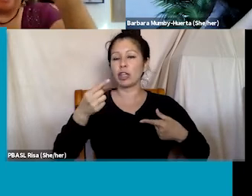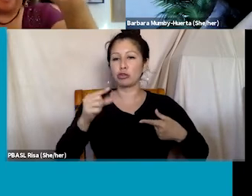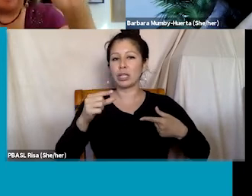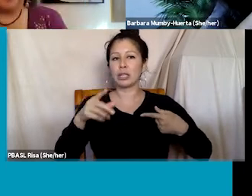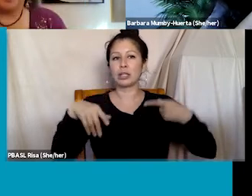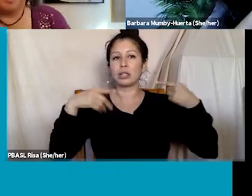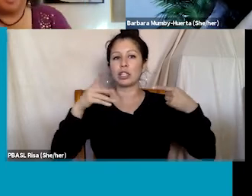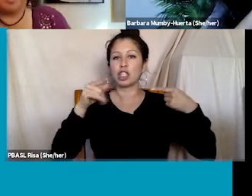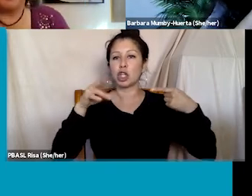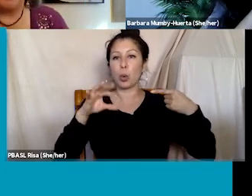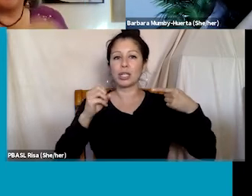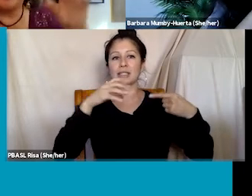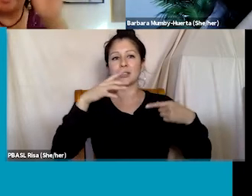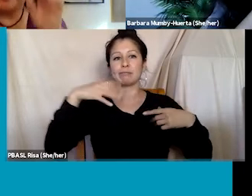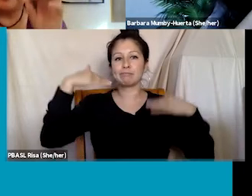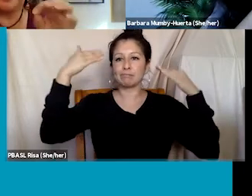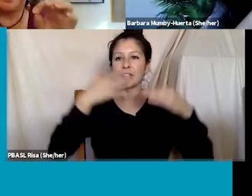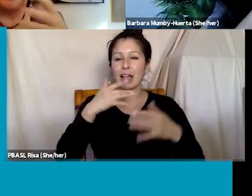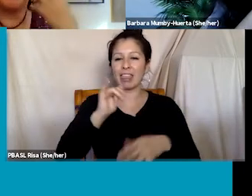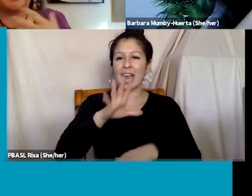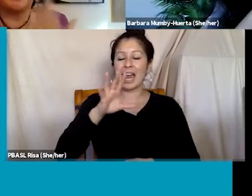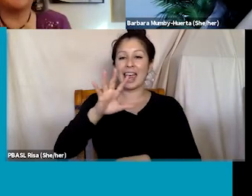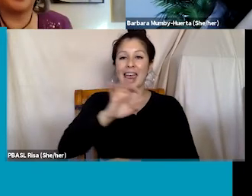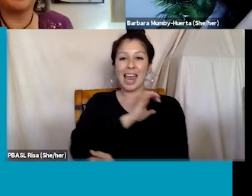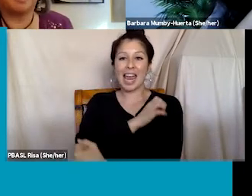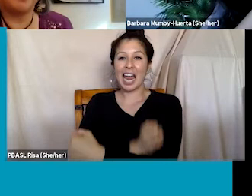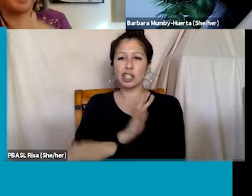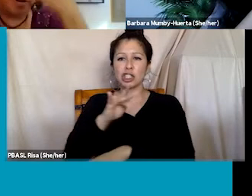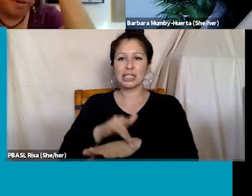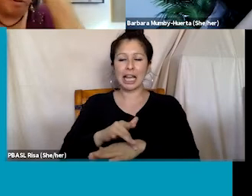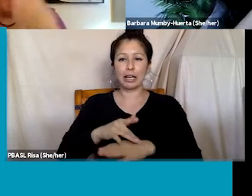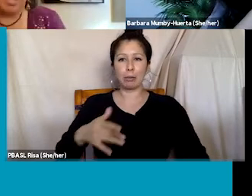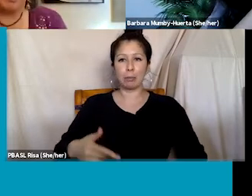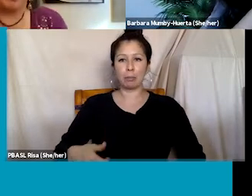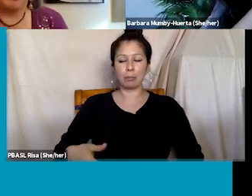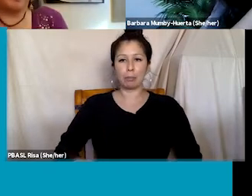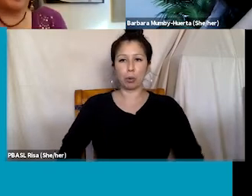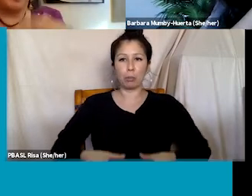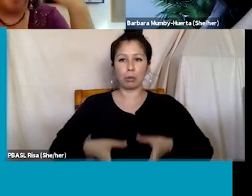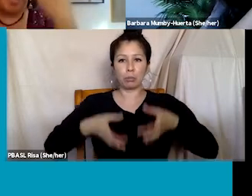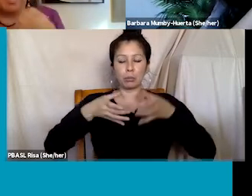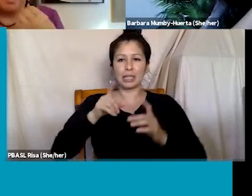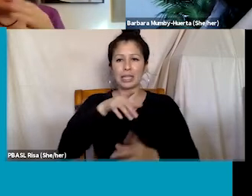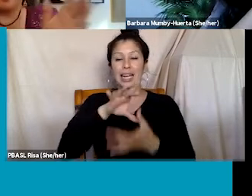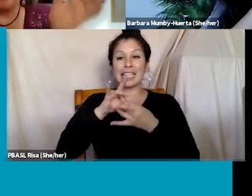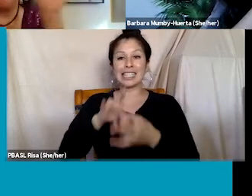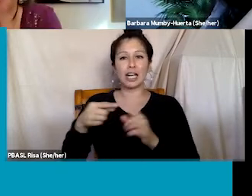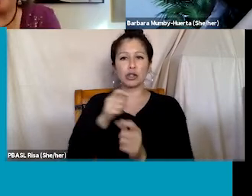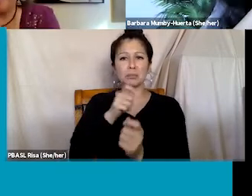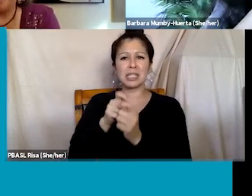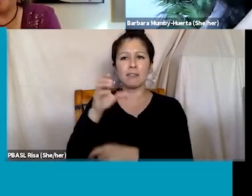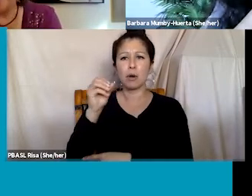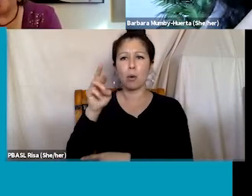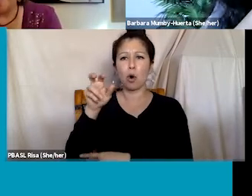on up. And those are energy centers. Those are energy tied to certain organs or certain spots on your body. And we have